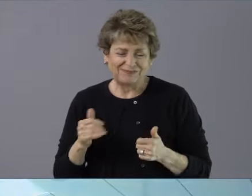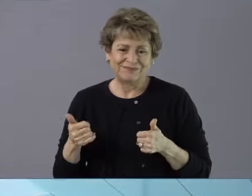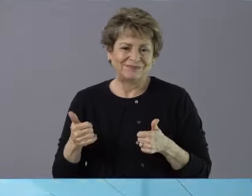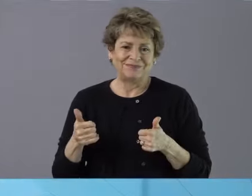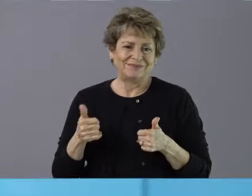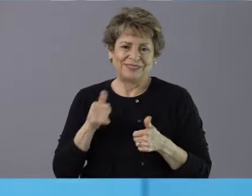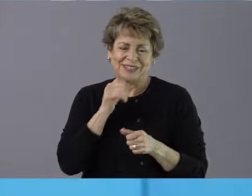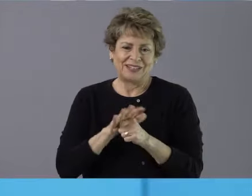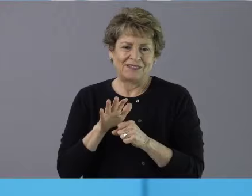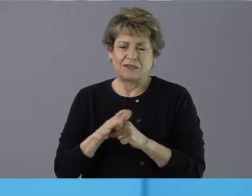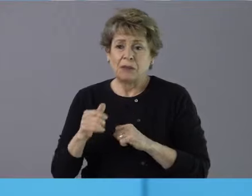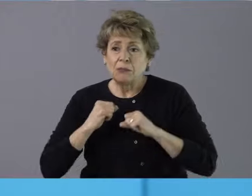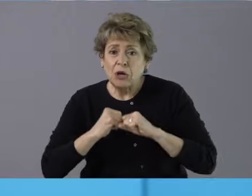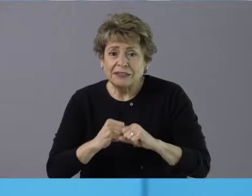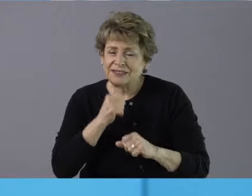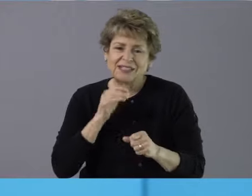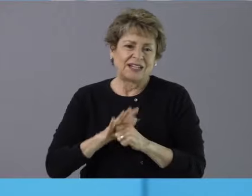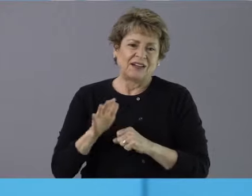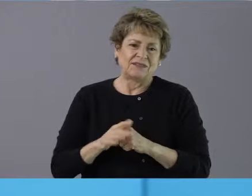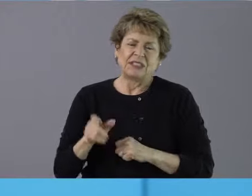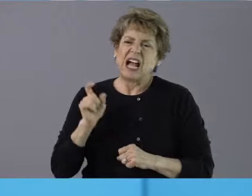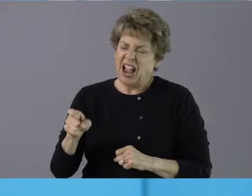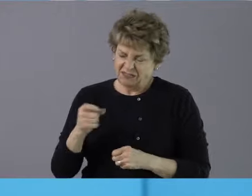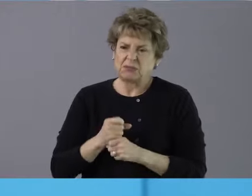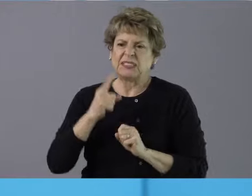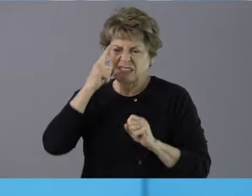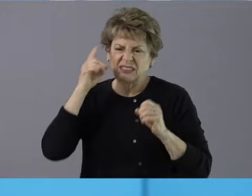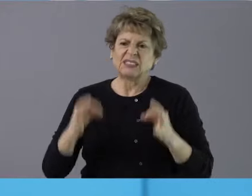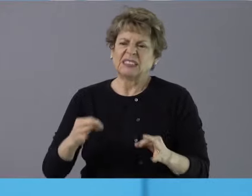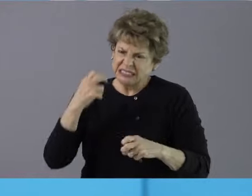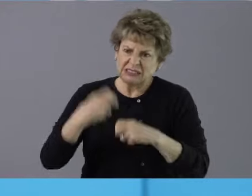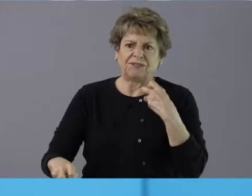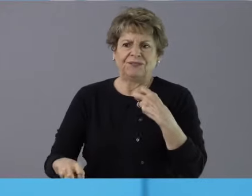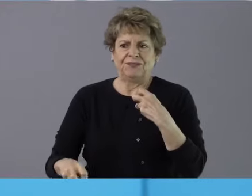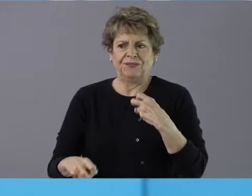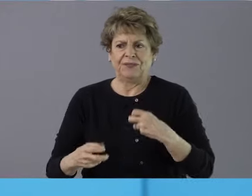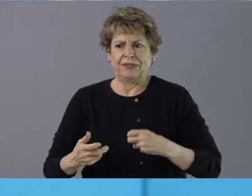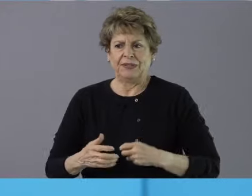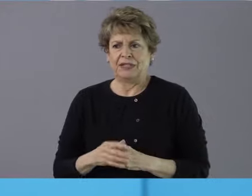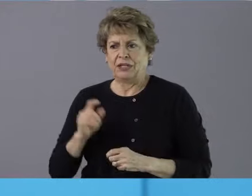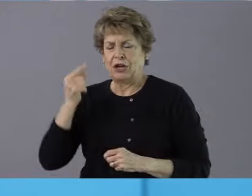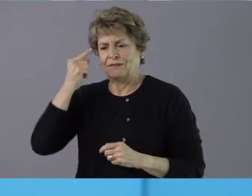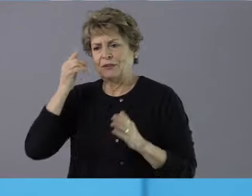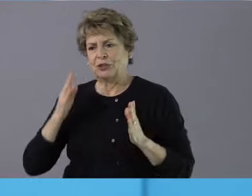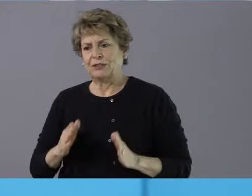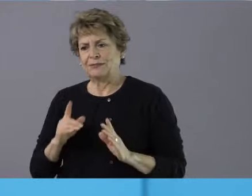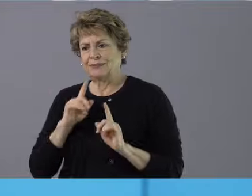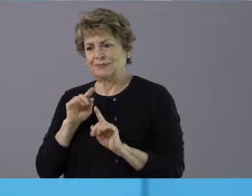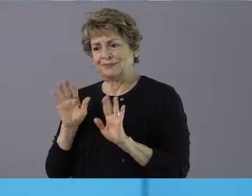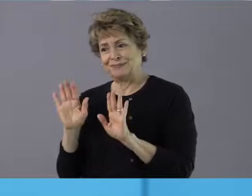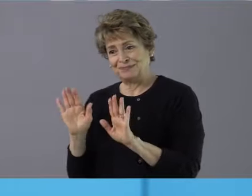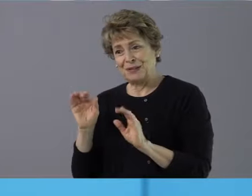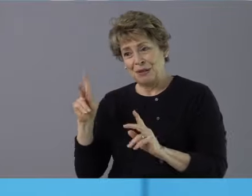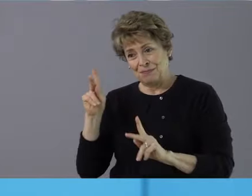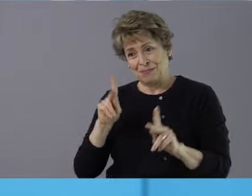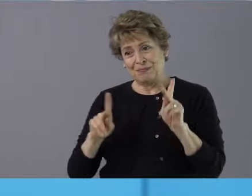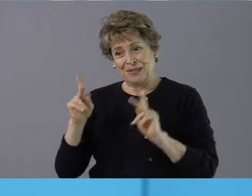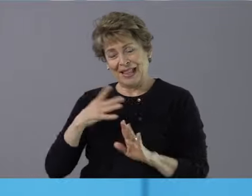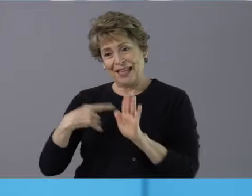There's a lot of critics out there. And if I listened to all my critics, I wouldn't have any time to focus on this